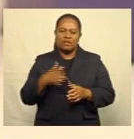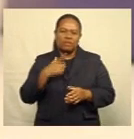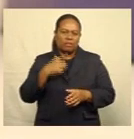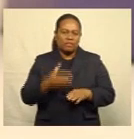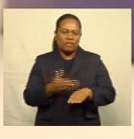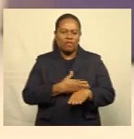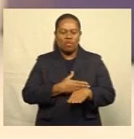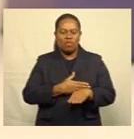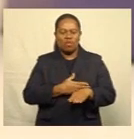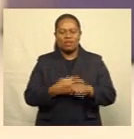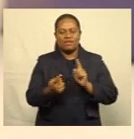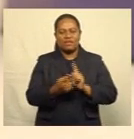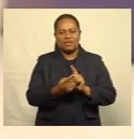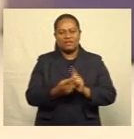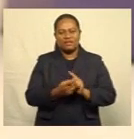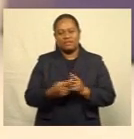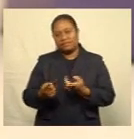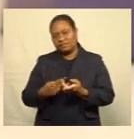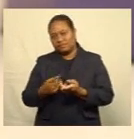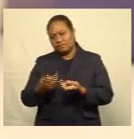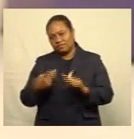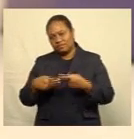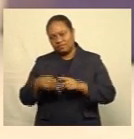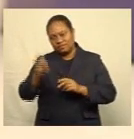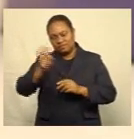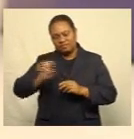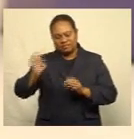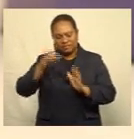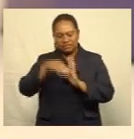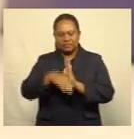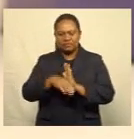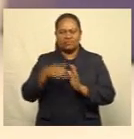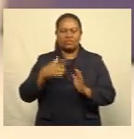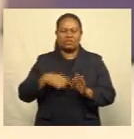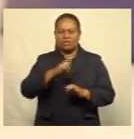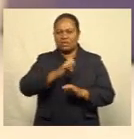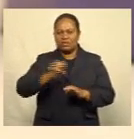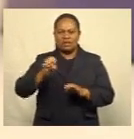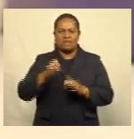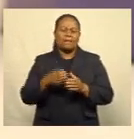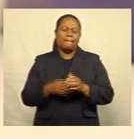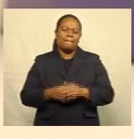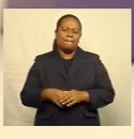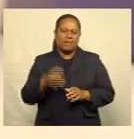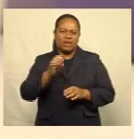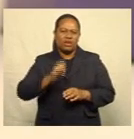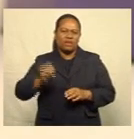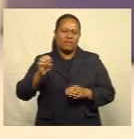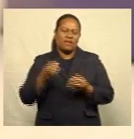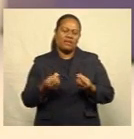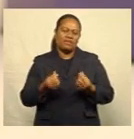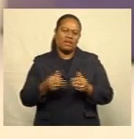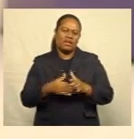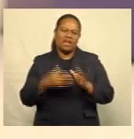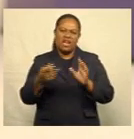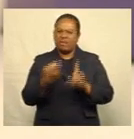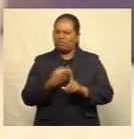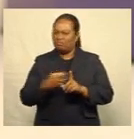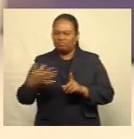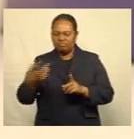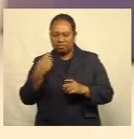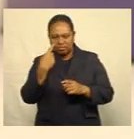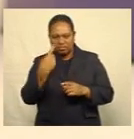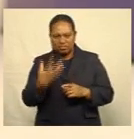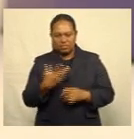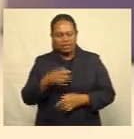meeting. Elsewhere, the Euronest losses after European Central Bank President Christine Lagarde squashed